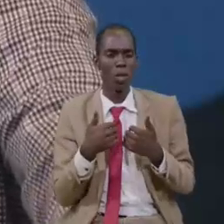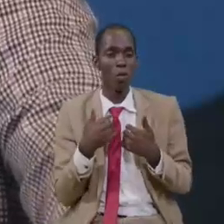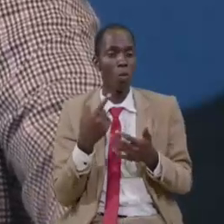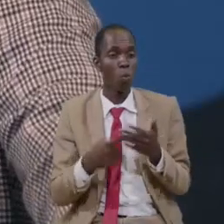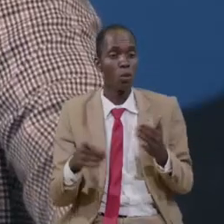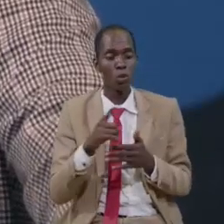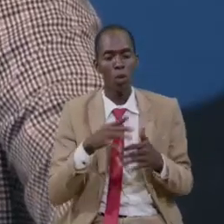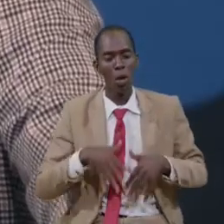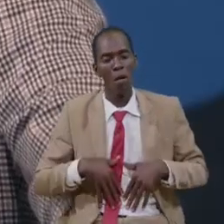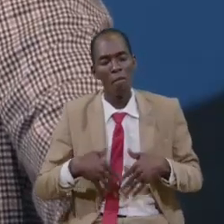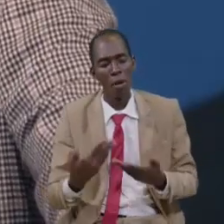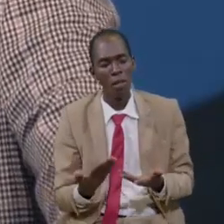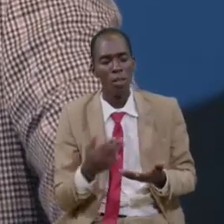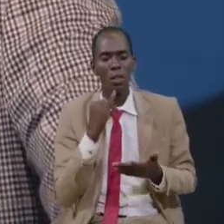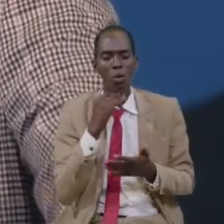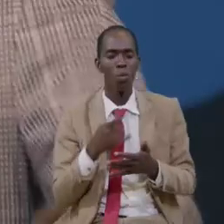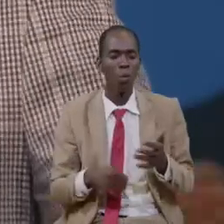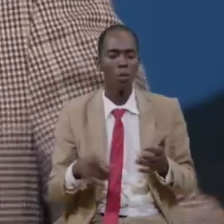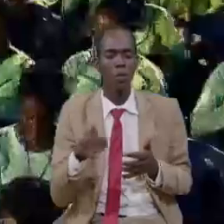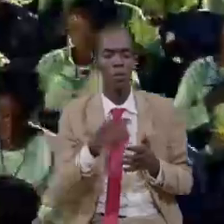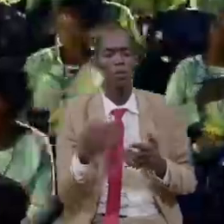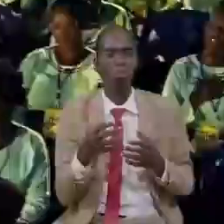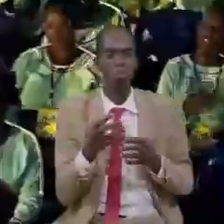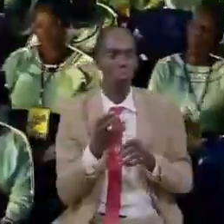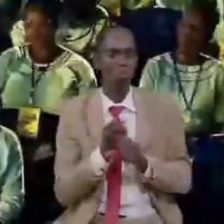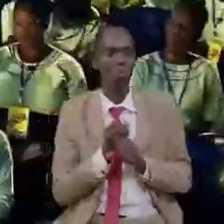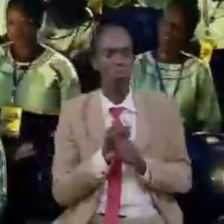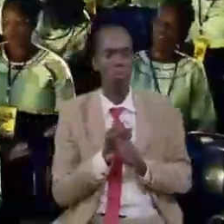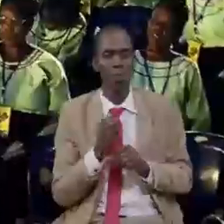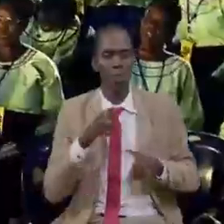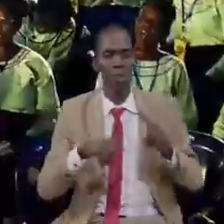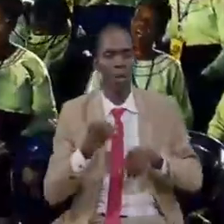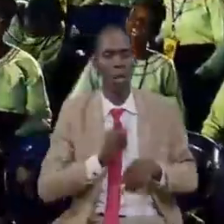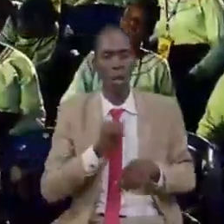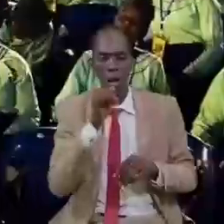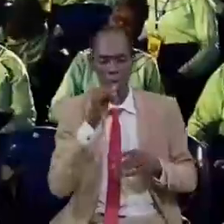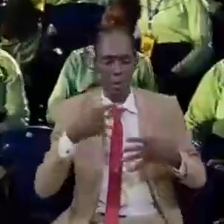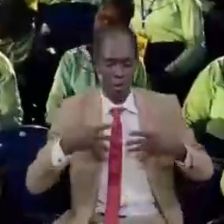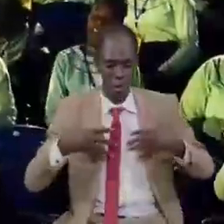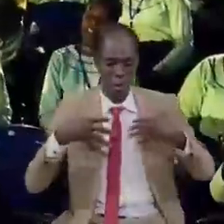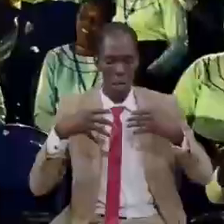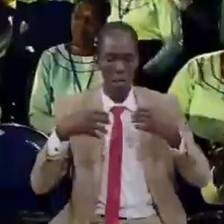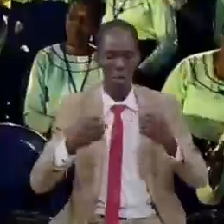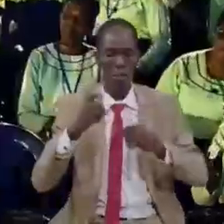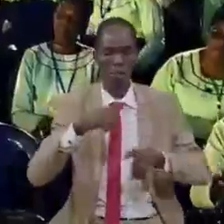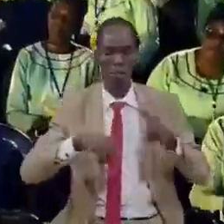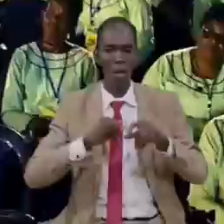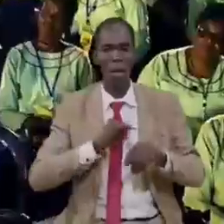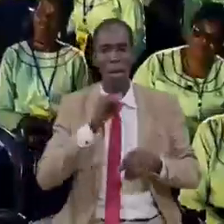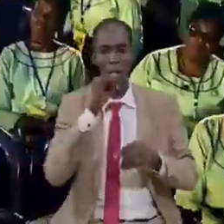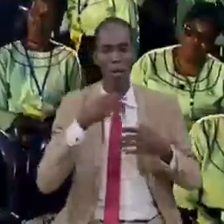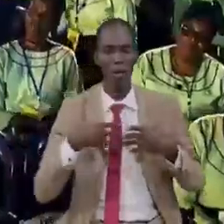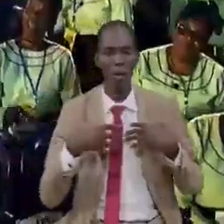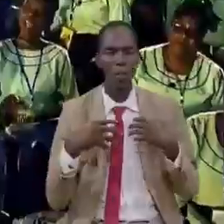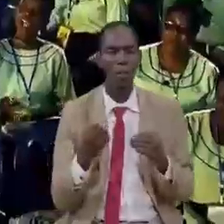you possess. I am healed. I am healed. My blind eyes are